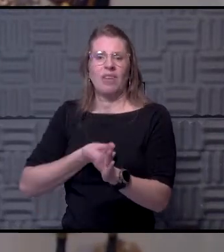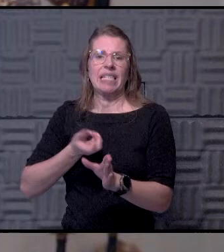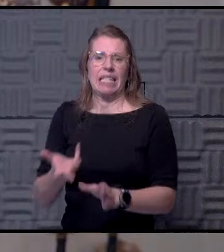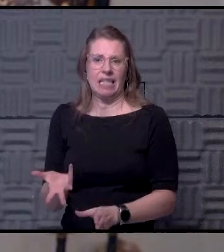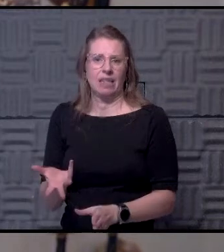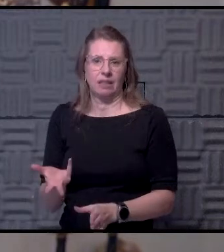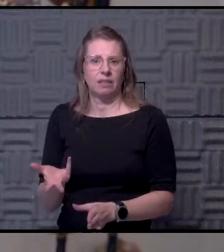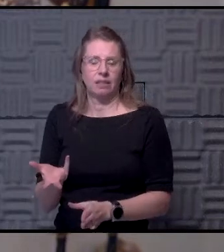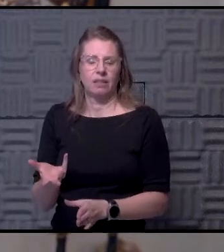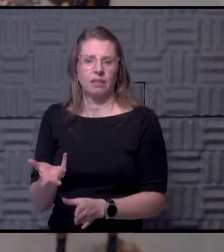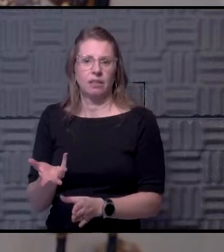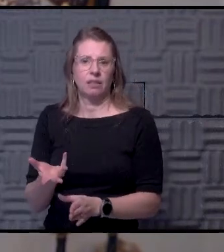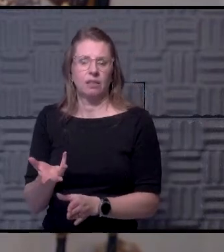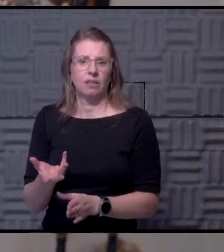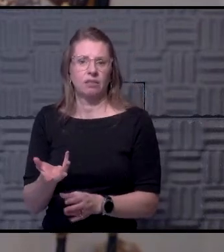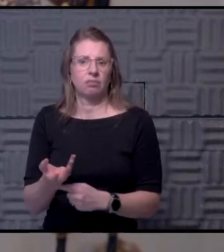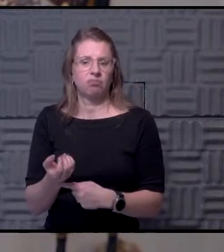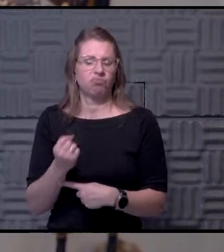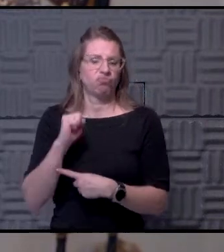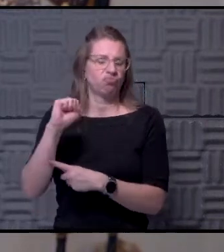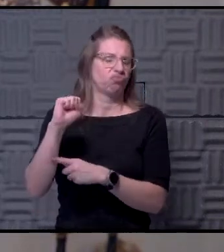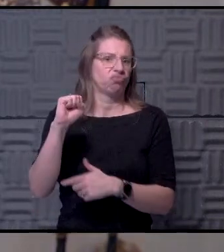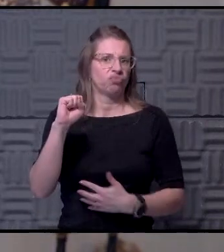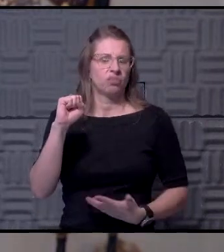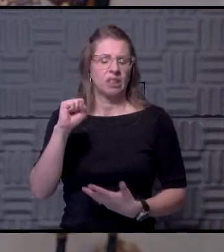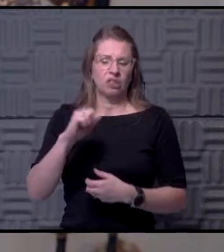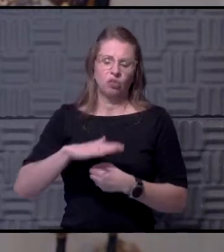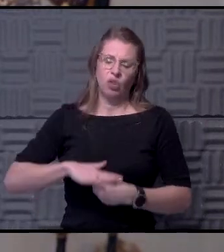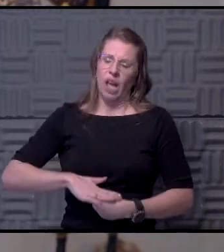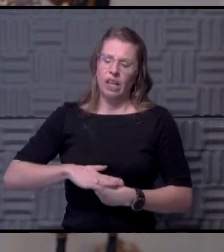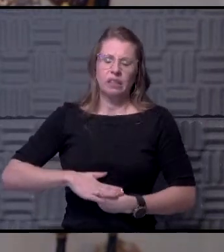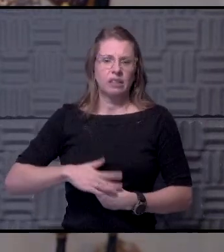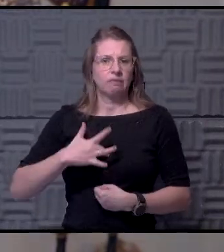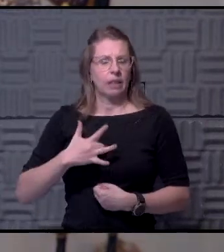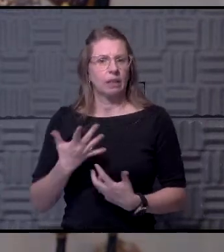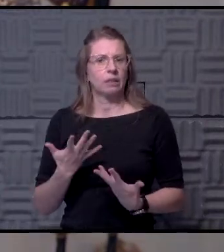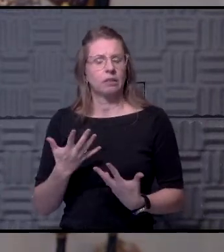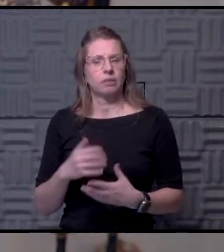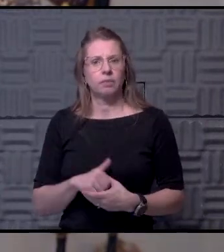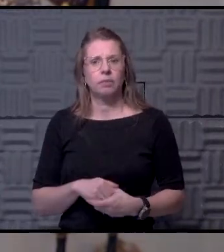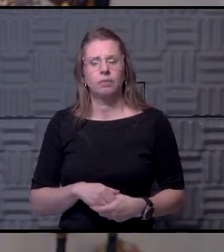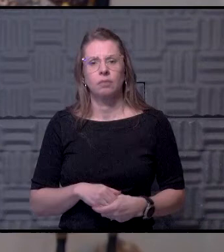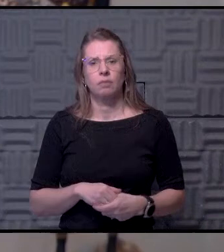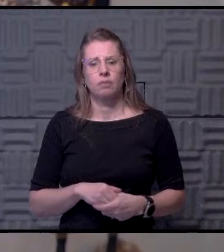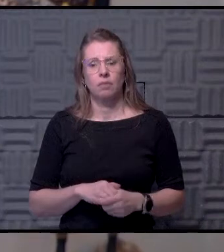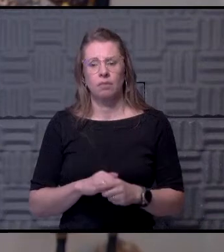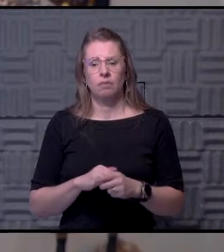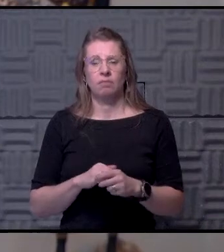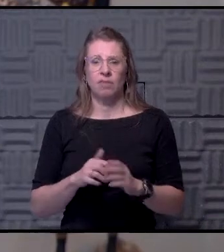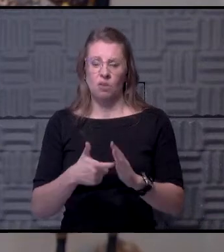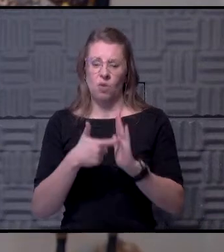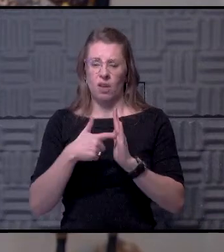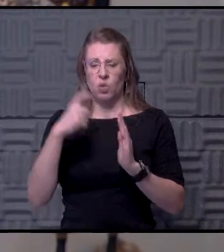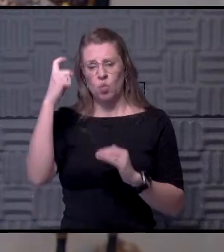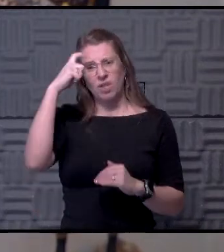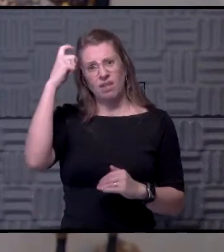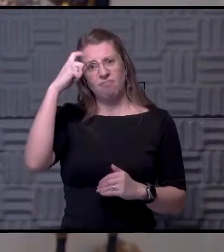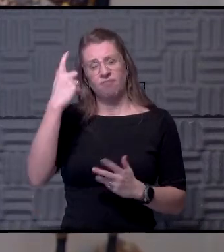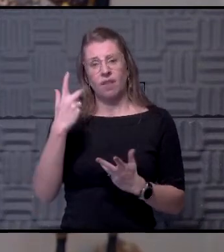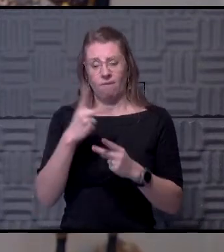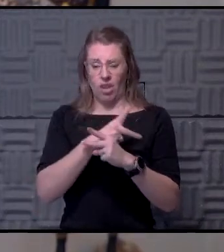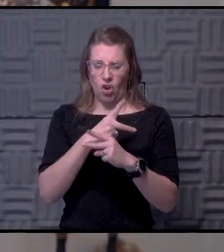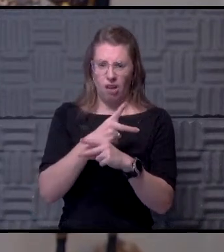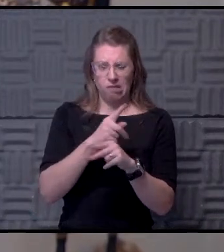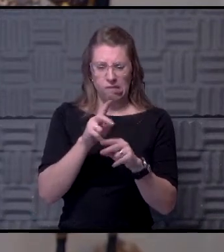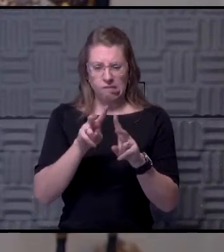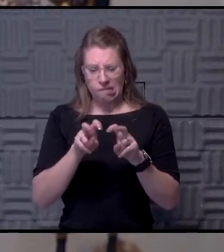and resiliency kind of being stressed. So this requires wisdom, and that is to figure out where we